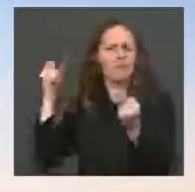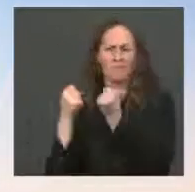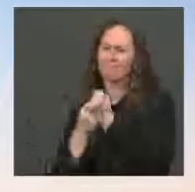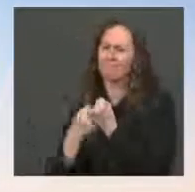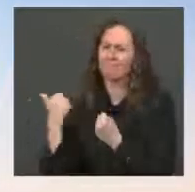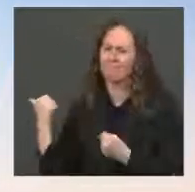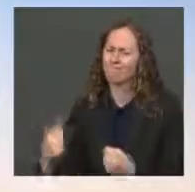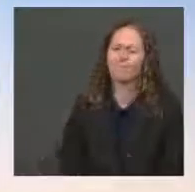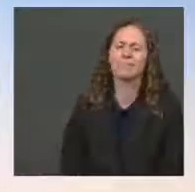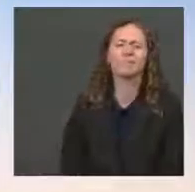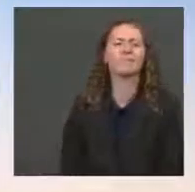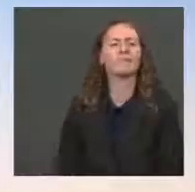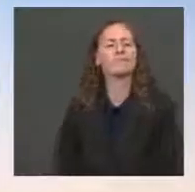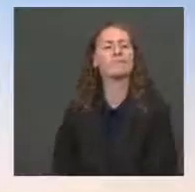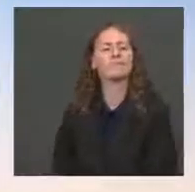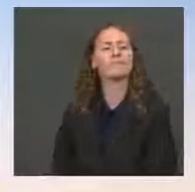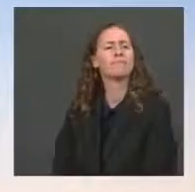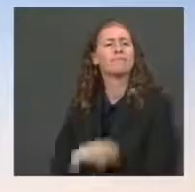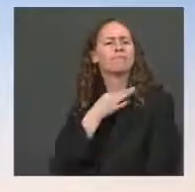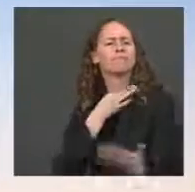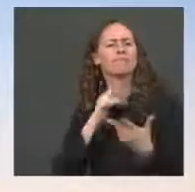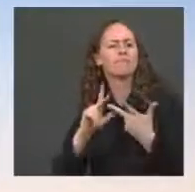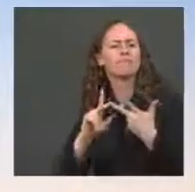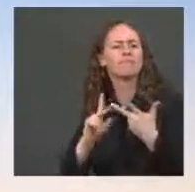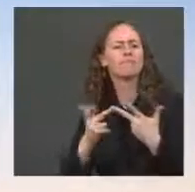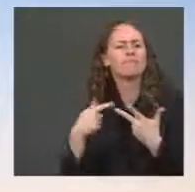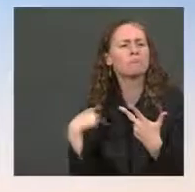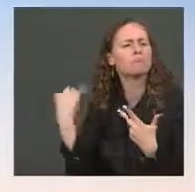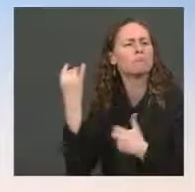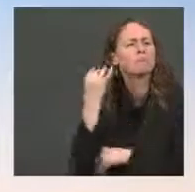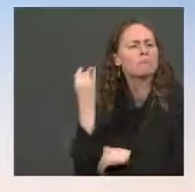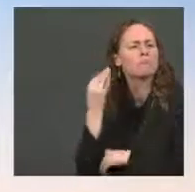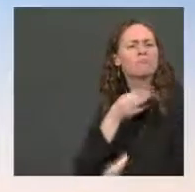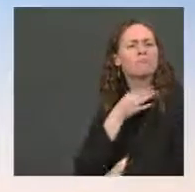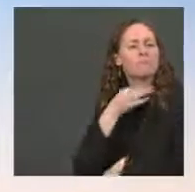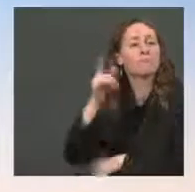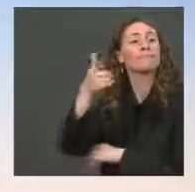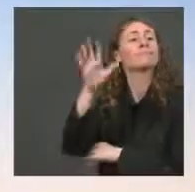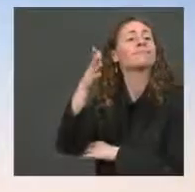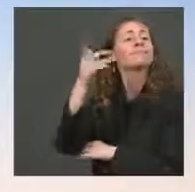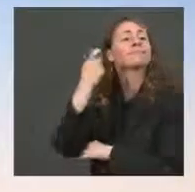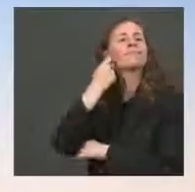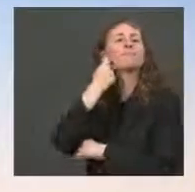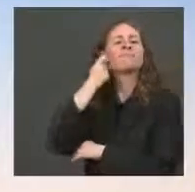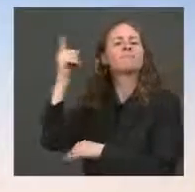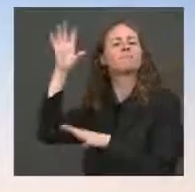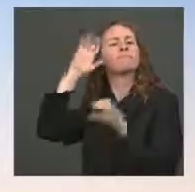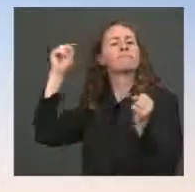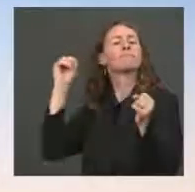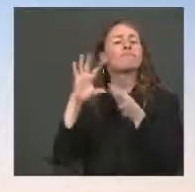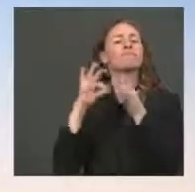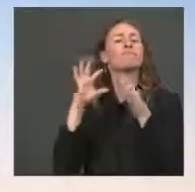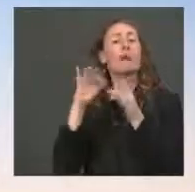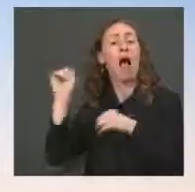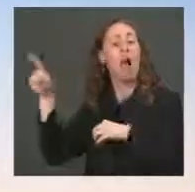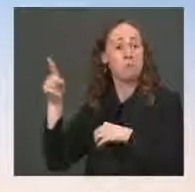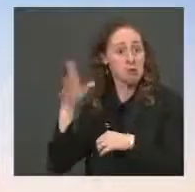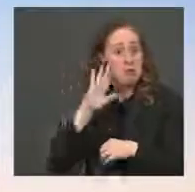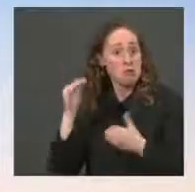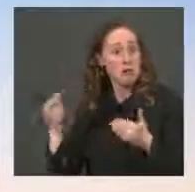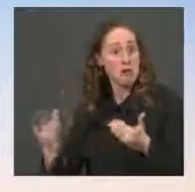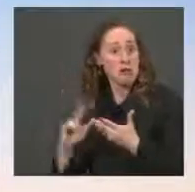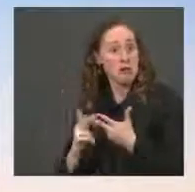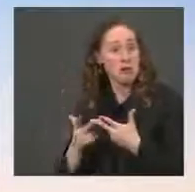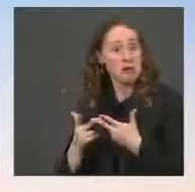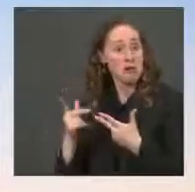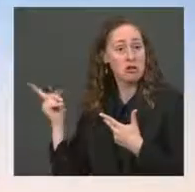for boosters. I asked the president on the South Lawn yesterday if he would be willing to take that booster dose. You said at the podium that he